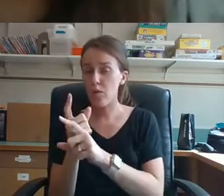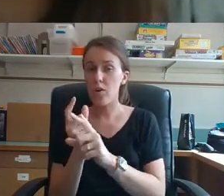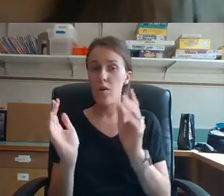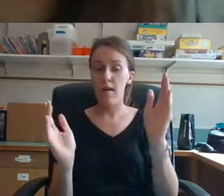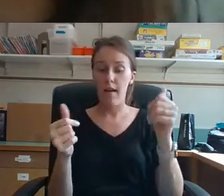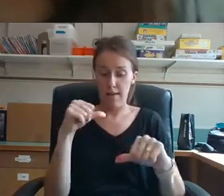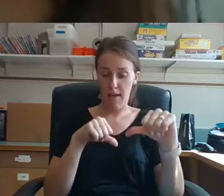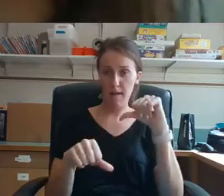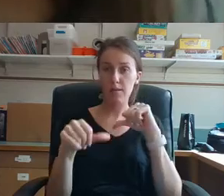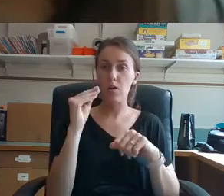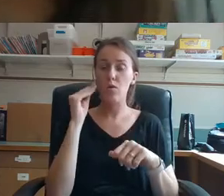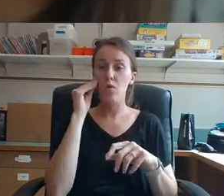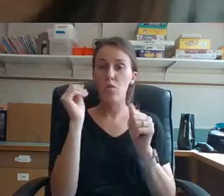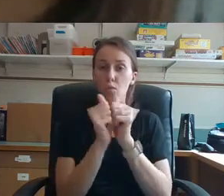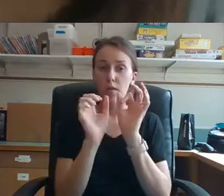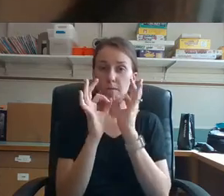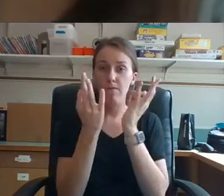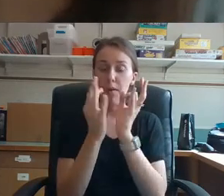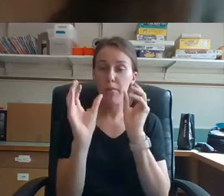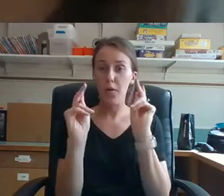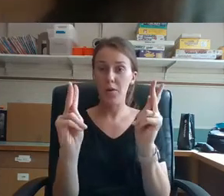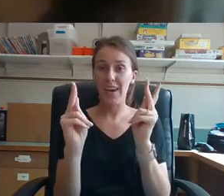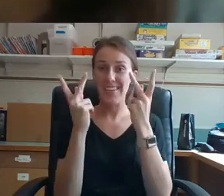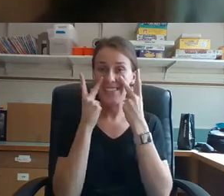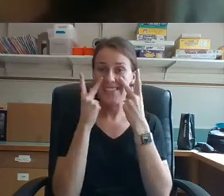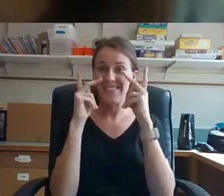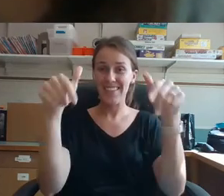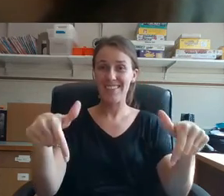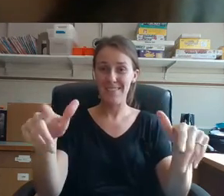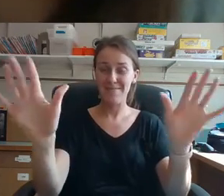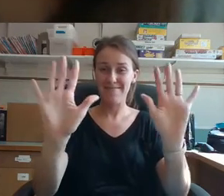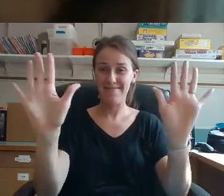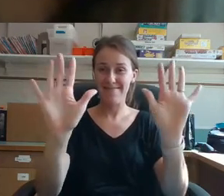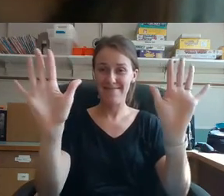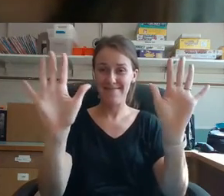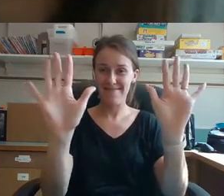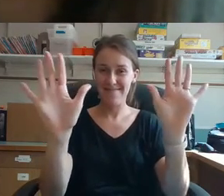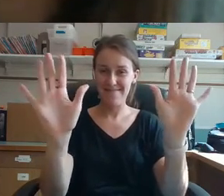with your family, okay? Have a good day. We'll see you later.